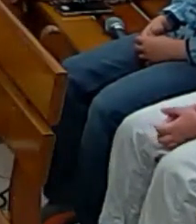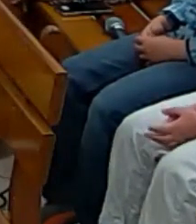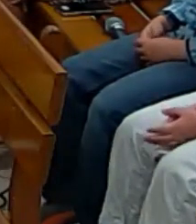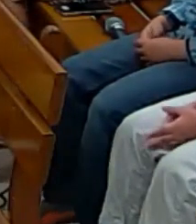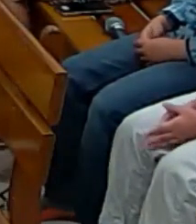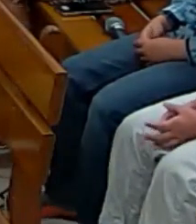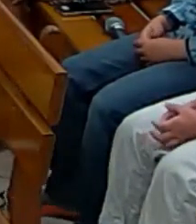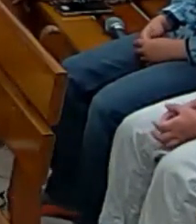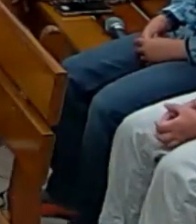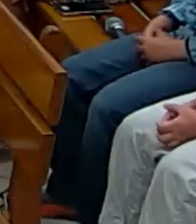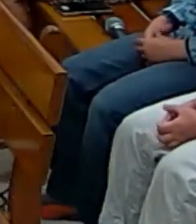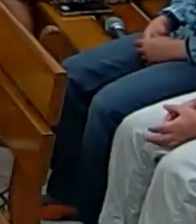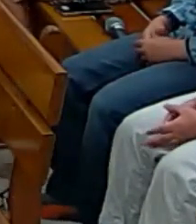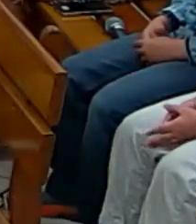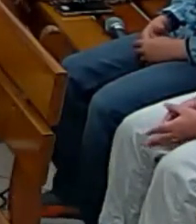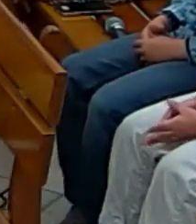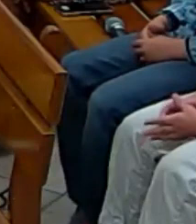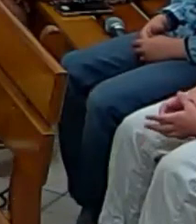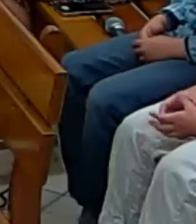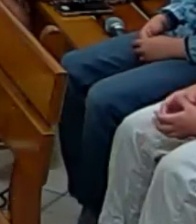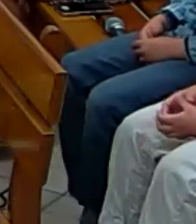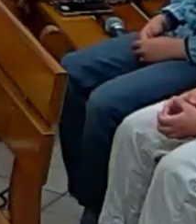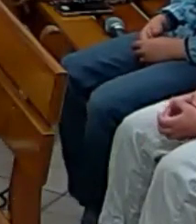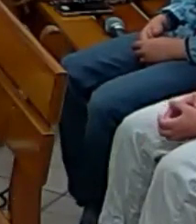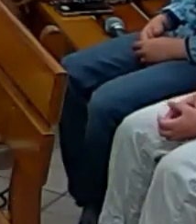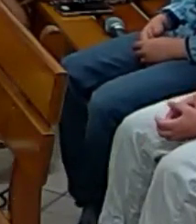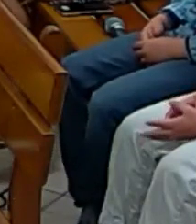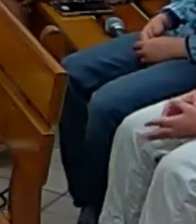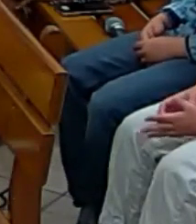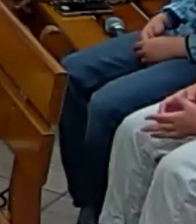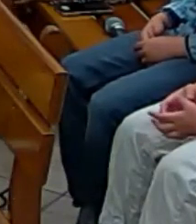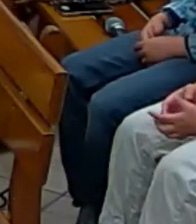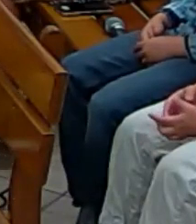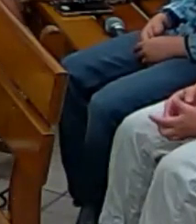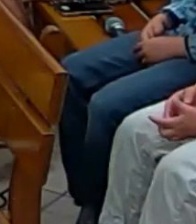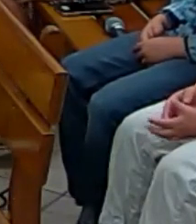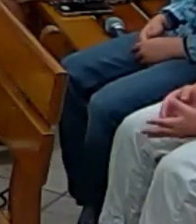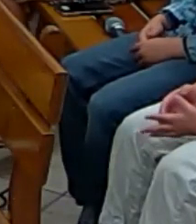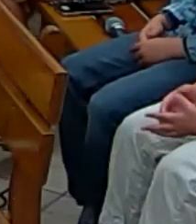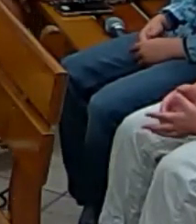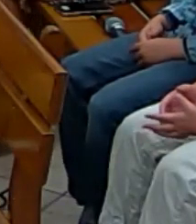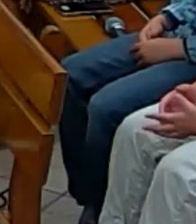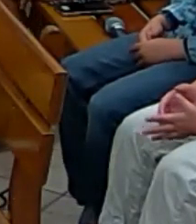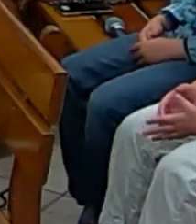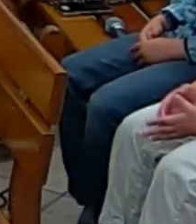joy to see the victories for this new phase in the life of